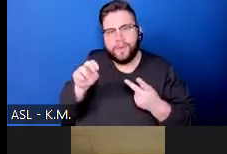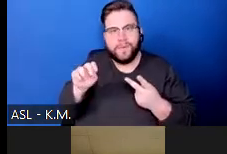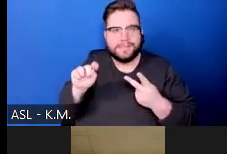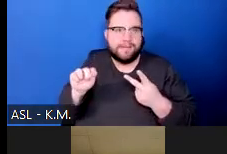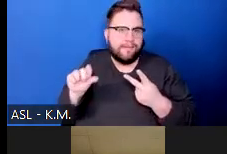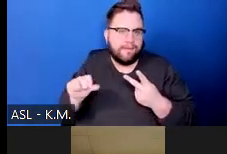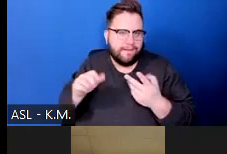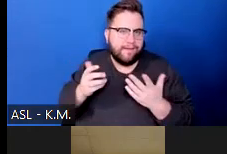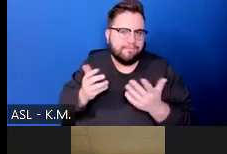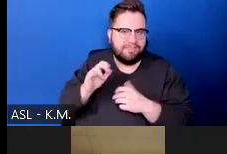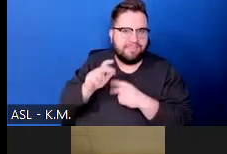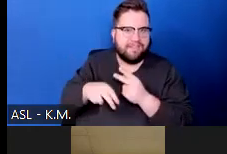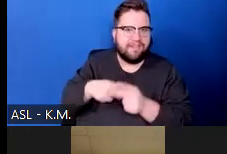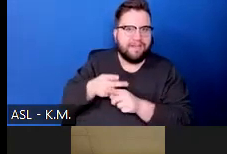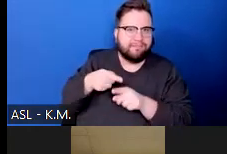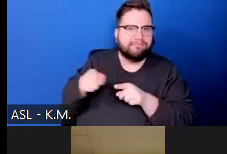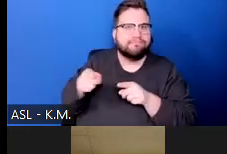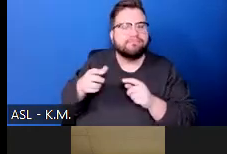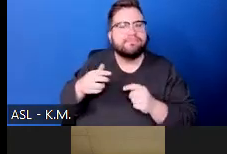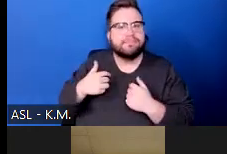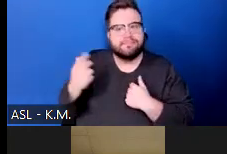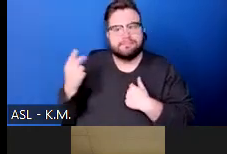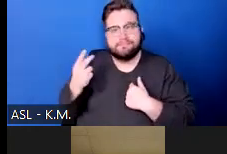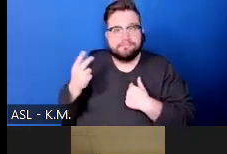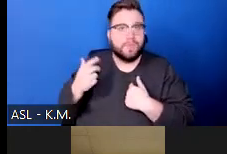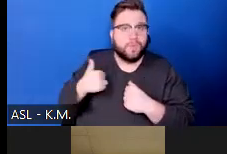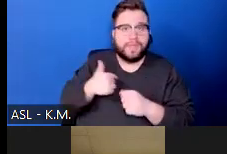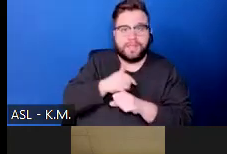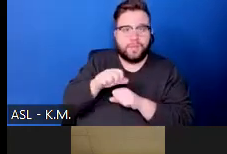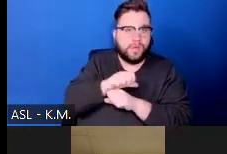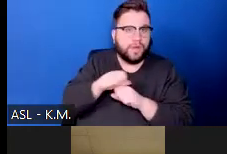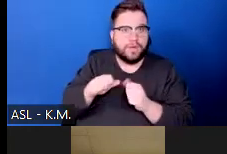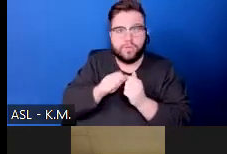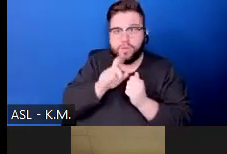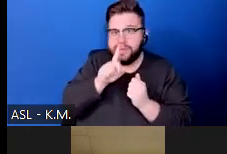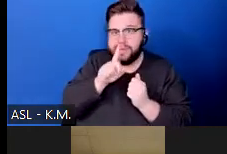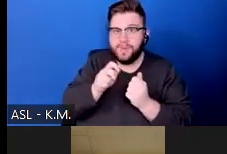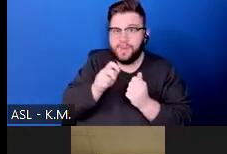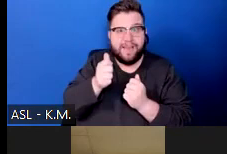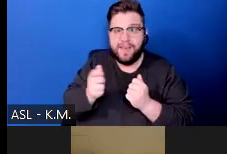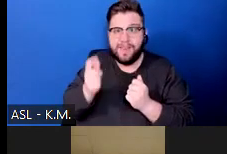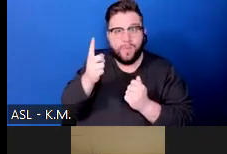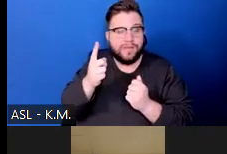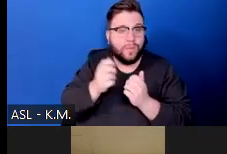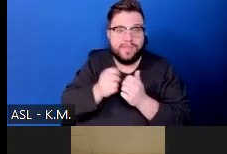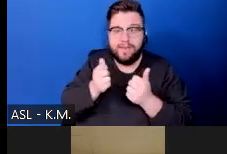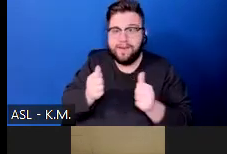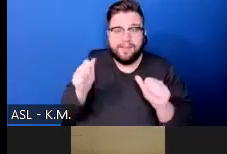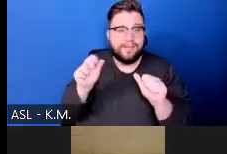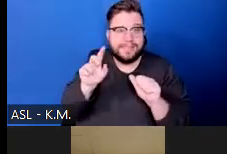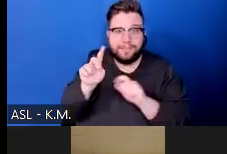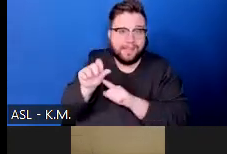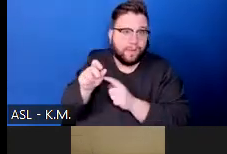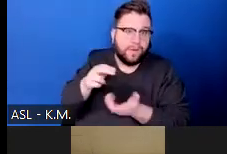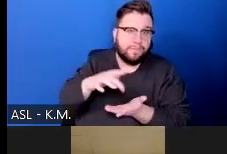So what me and Pete do is we do work with pretty much anyone with any type of disability or medical condition